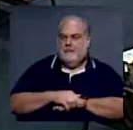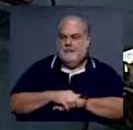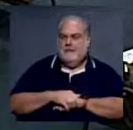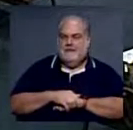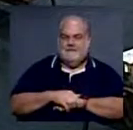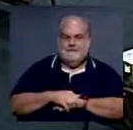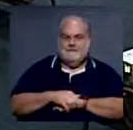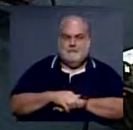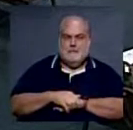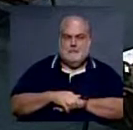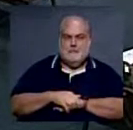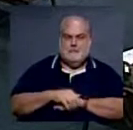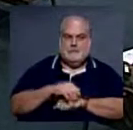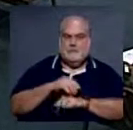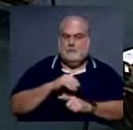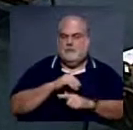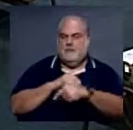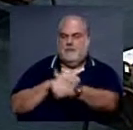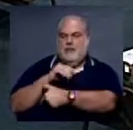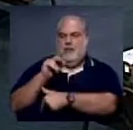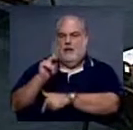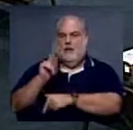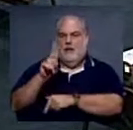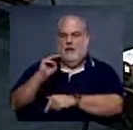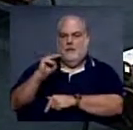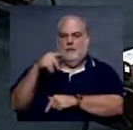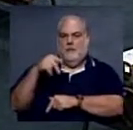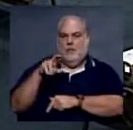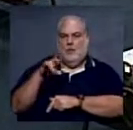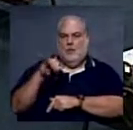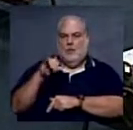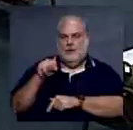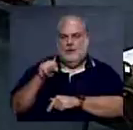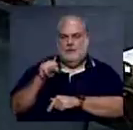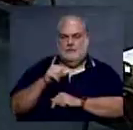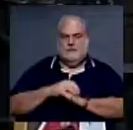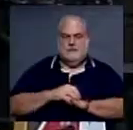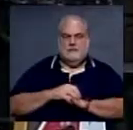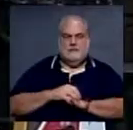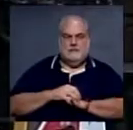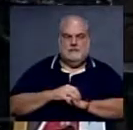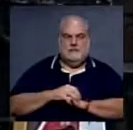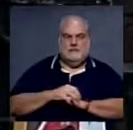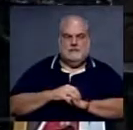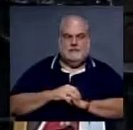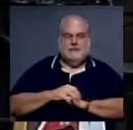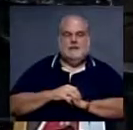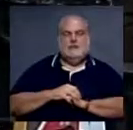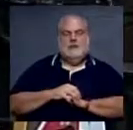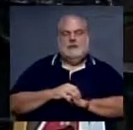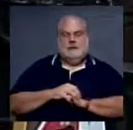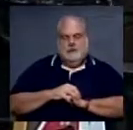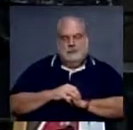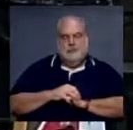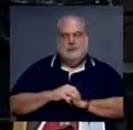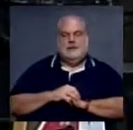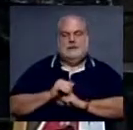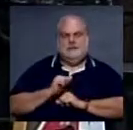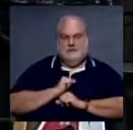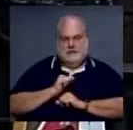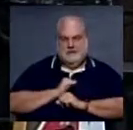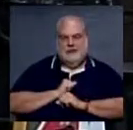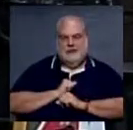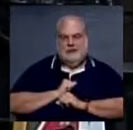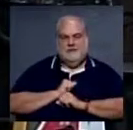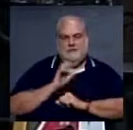Okay. Director Campuris. Well, like everybody, I was shocked and saddened when I